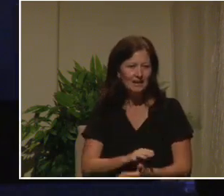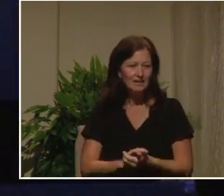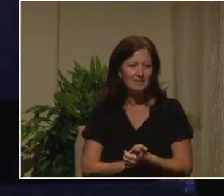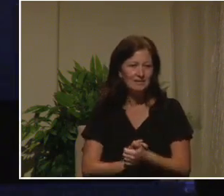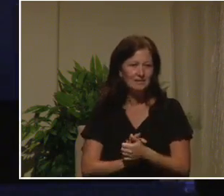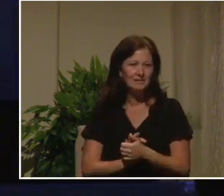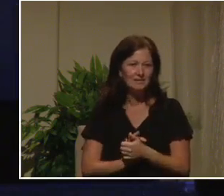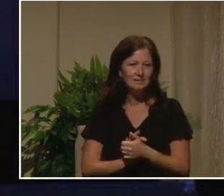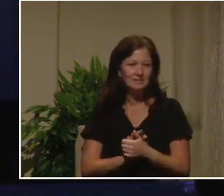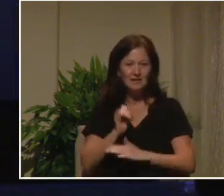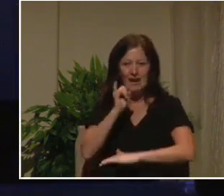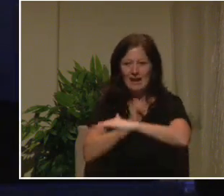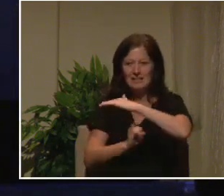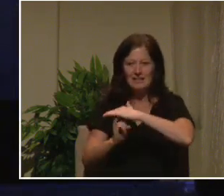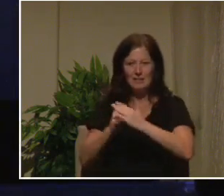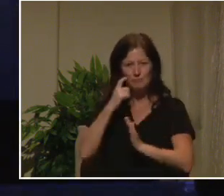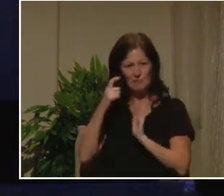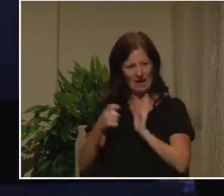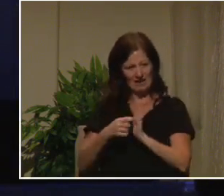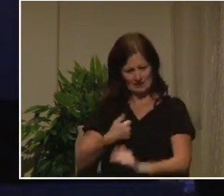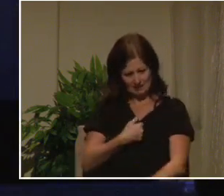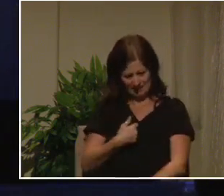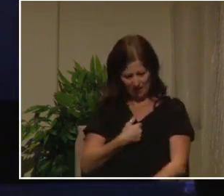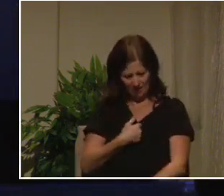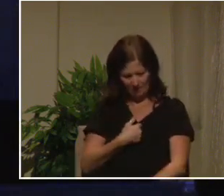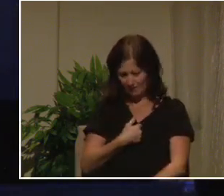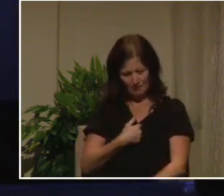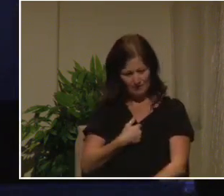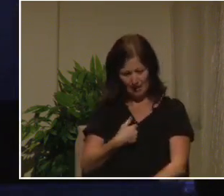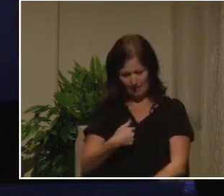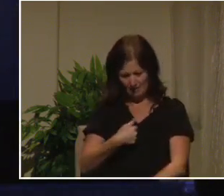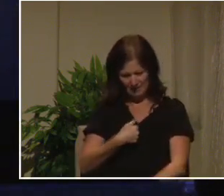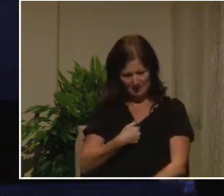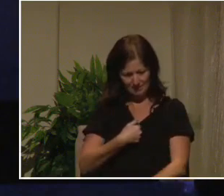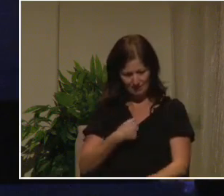crushed. And God hasn't given him the business. God is just